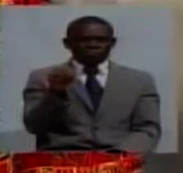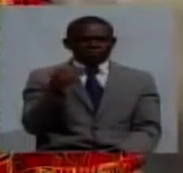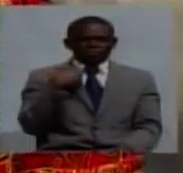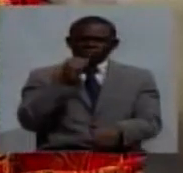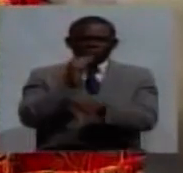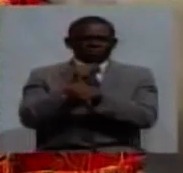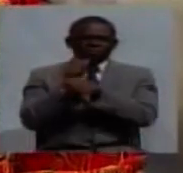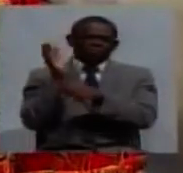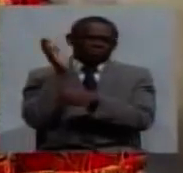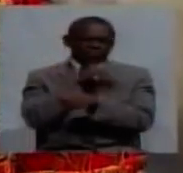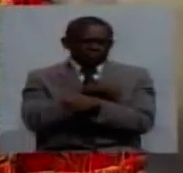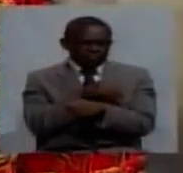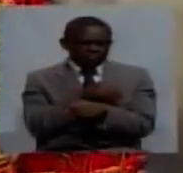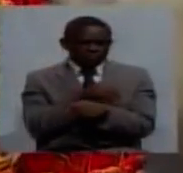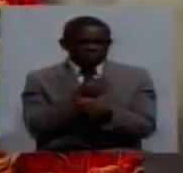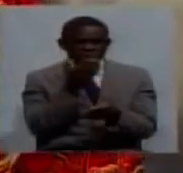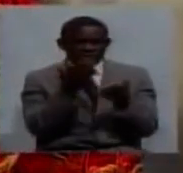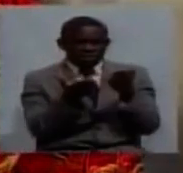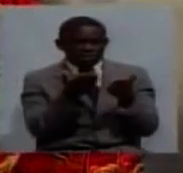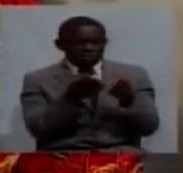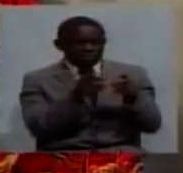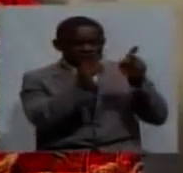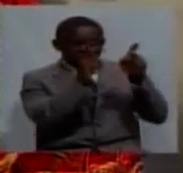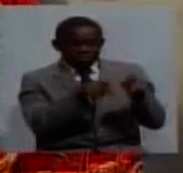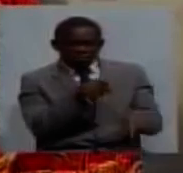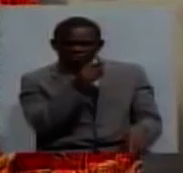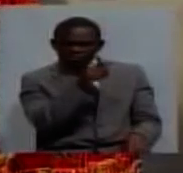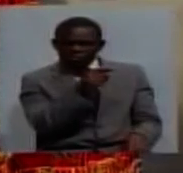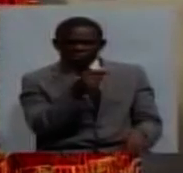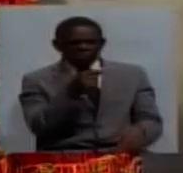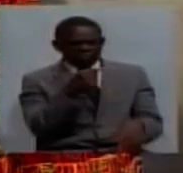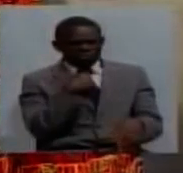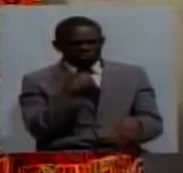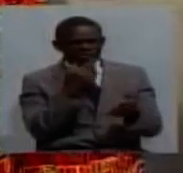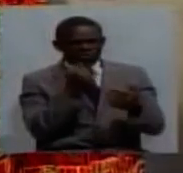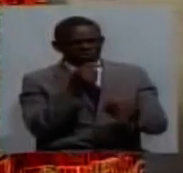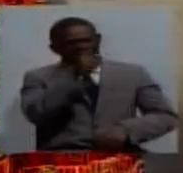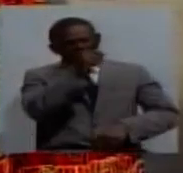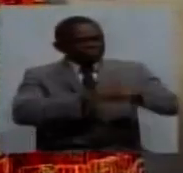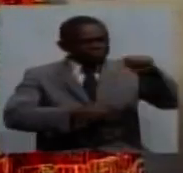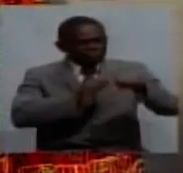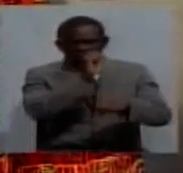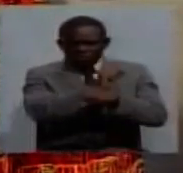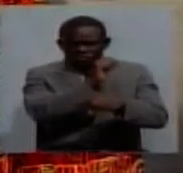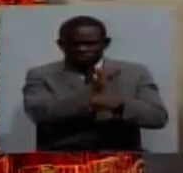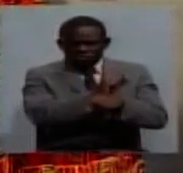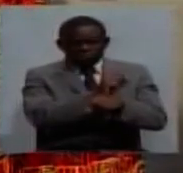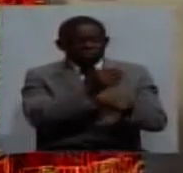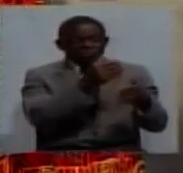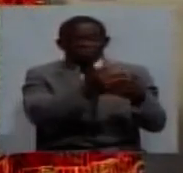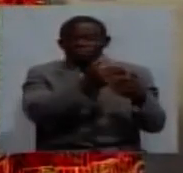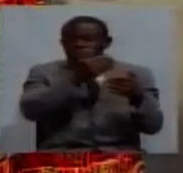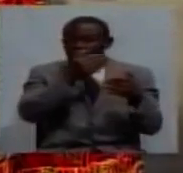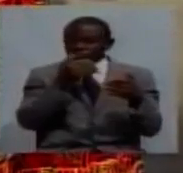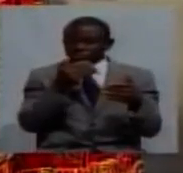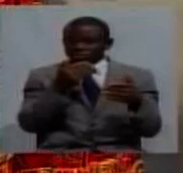track that shows I brought this issue to the attention of the person and I developed an